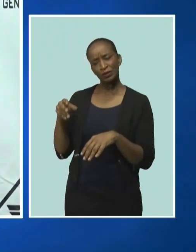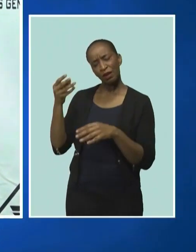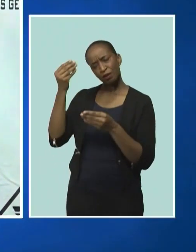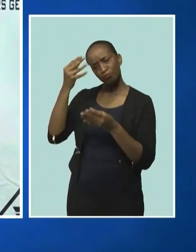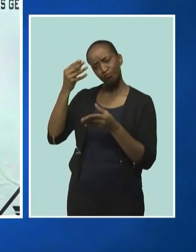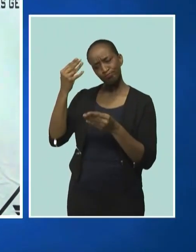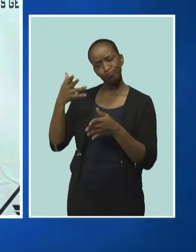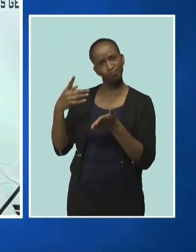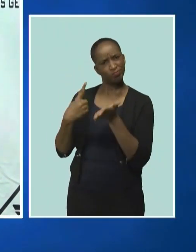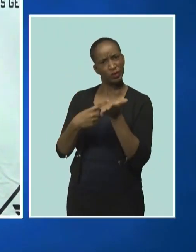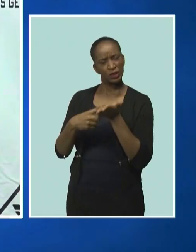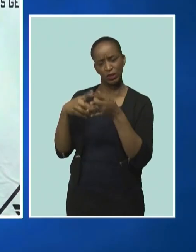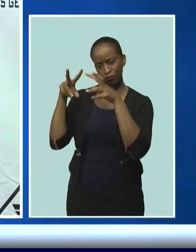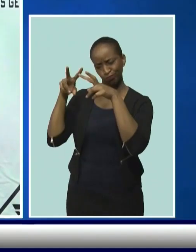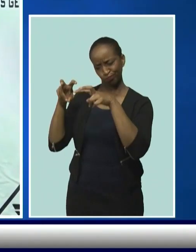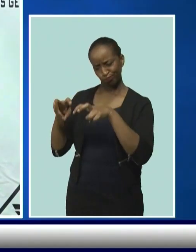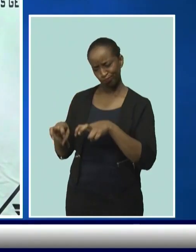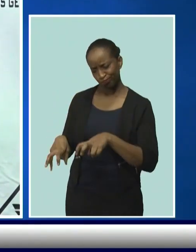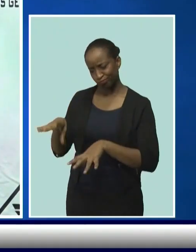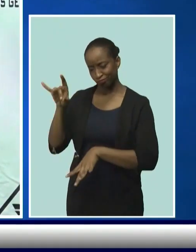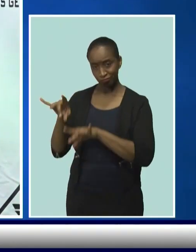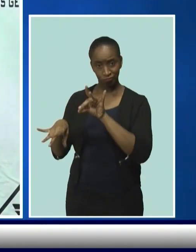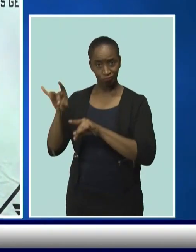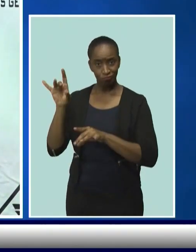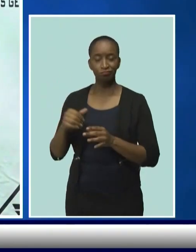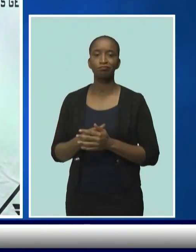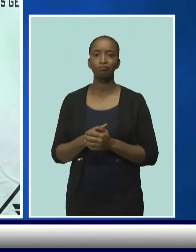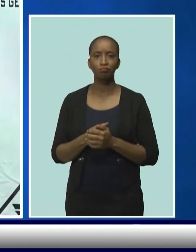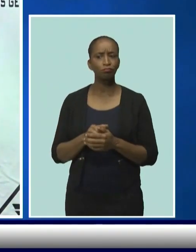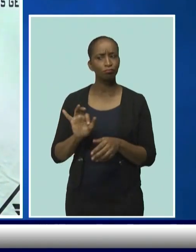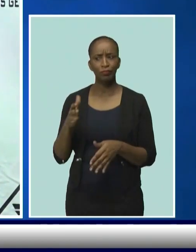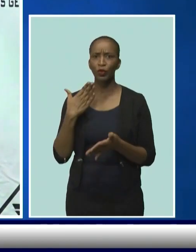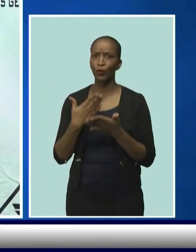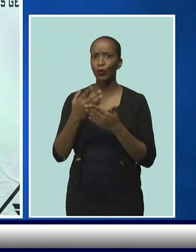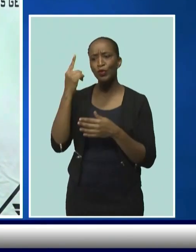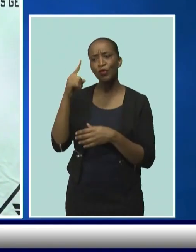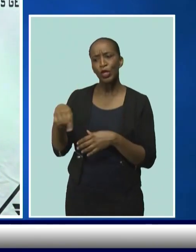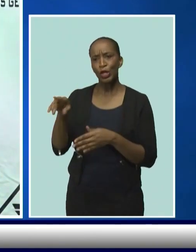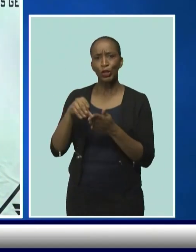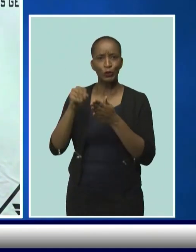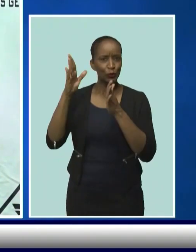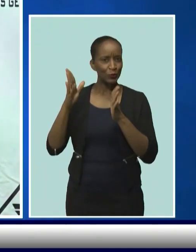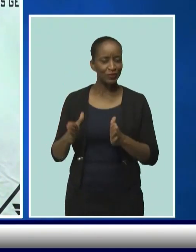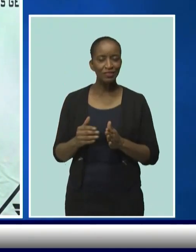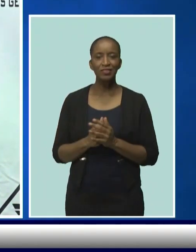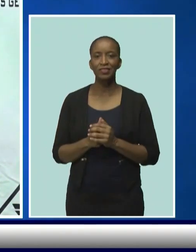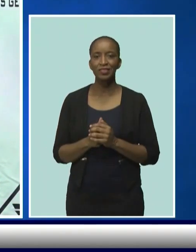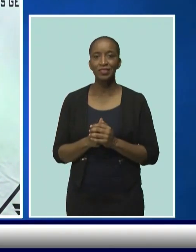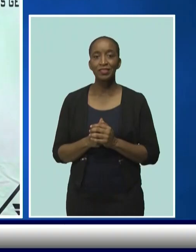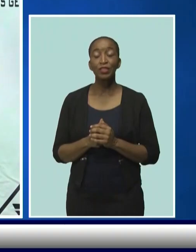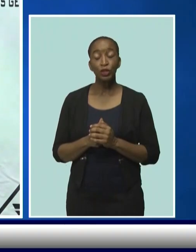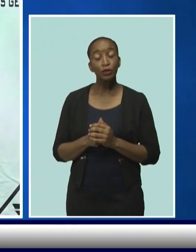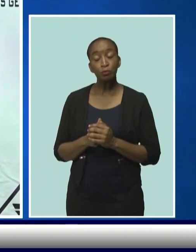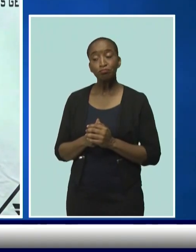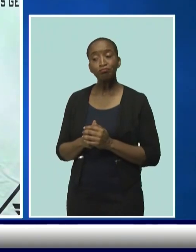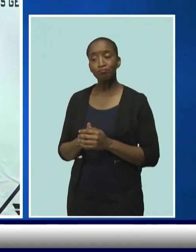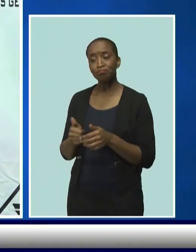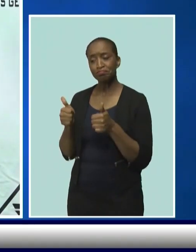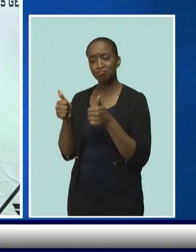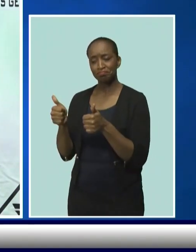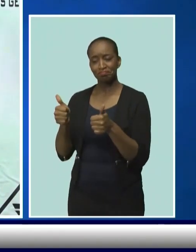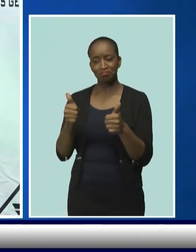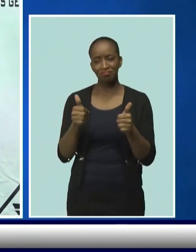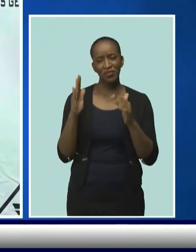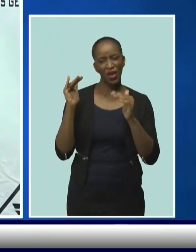and students really benefit from the experience. So I want to wish you all the best,